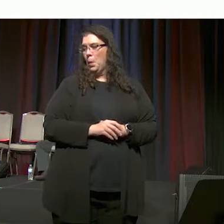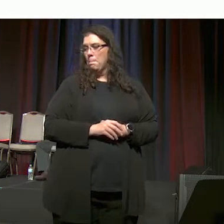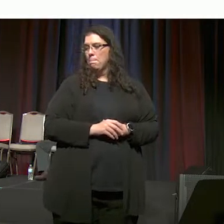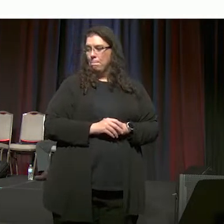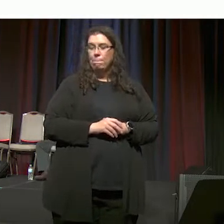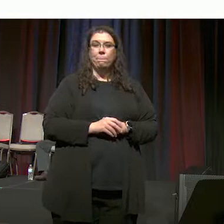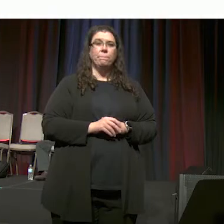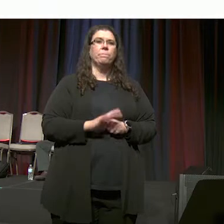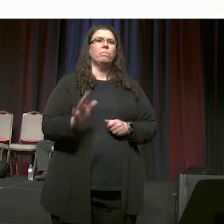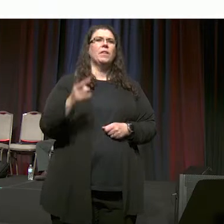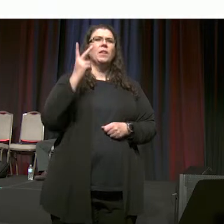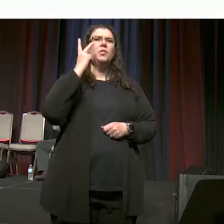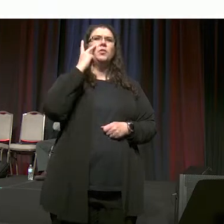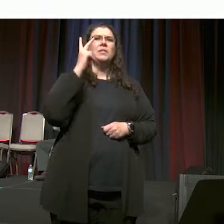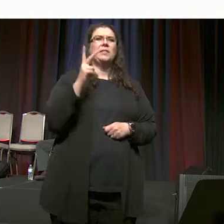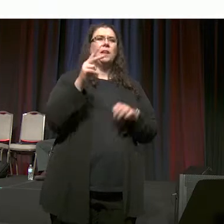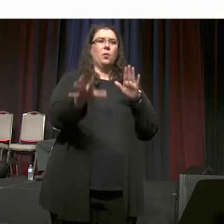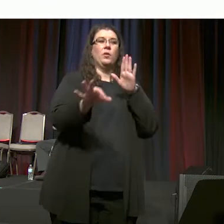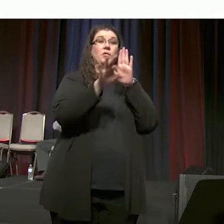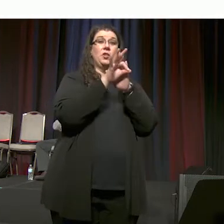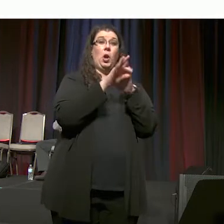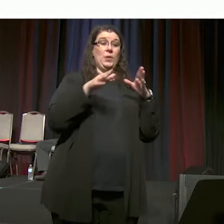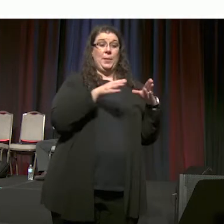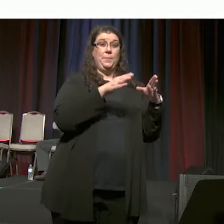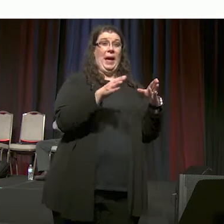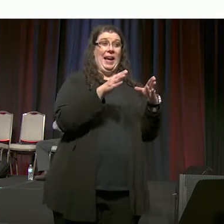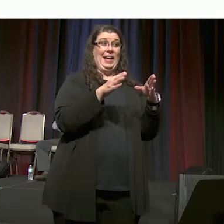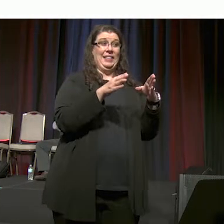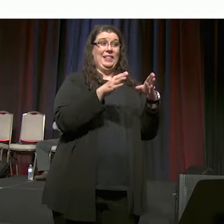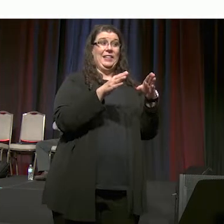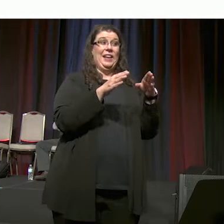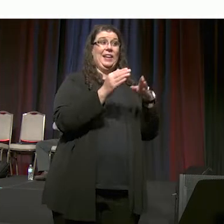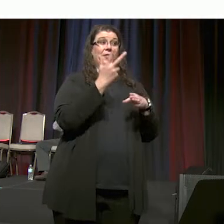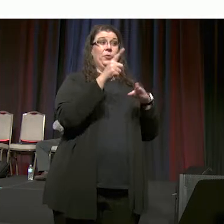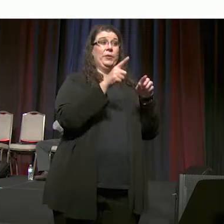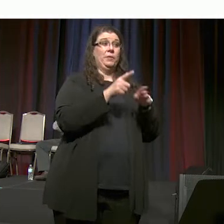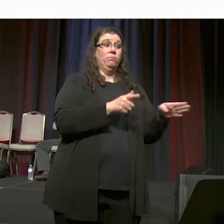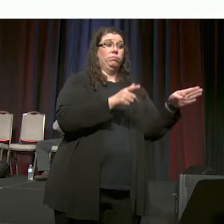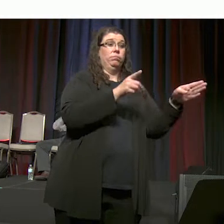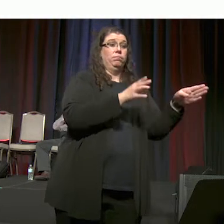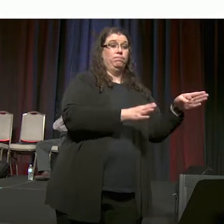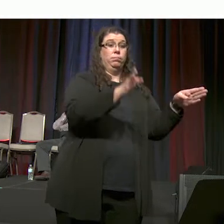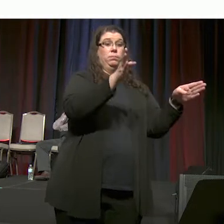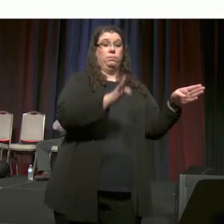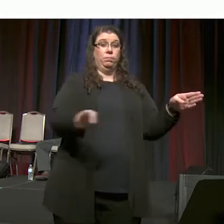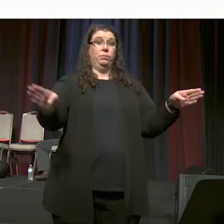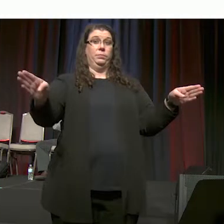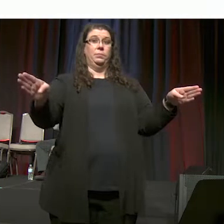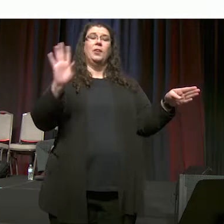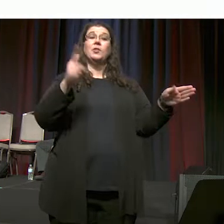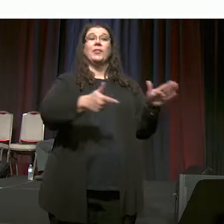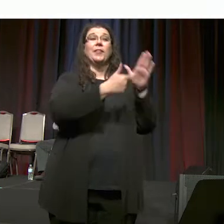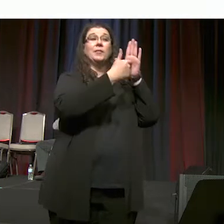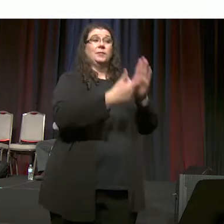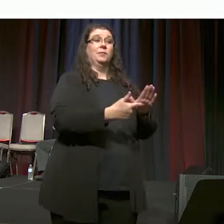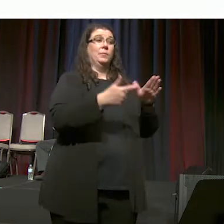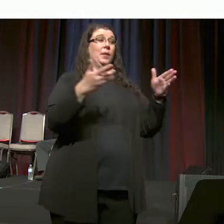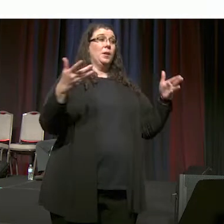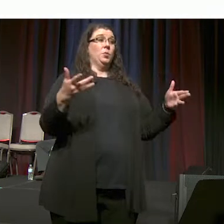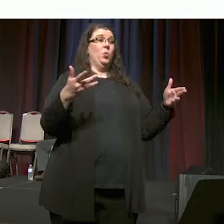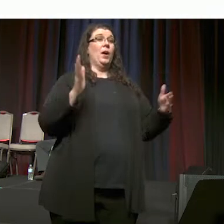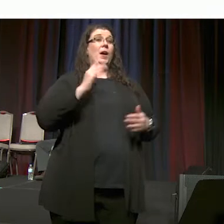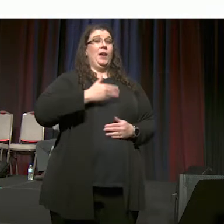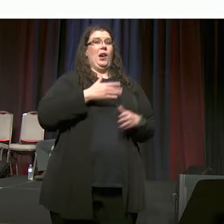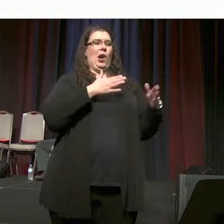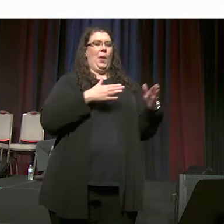You'll see that shows a path that divides into three different paths. So that symbolized what our plan